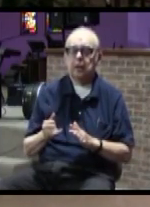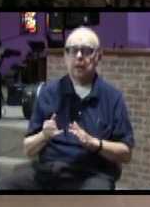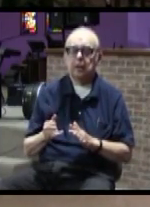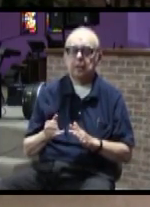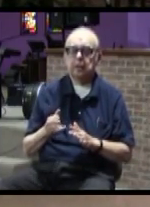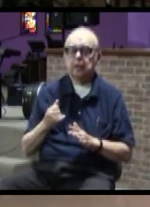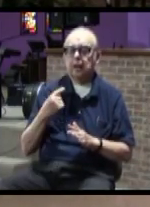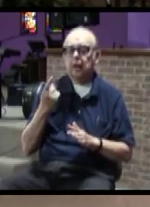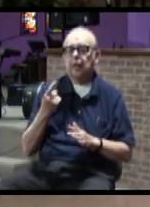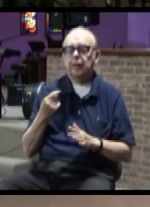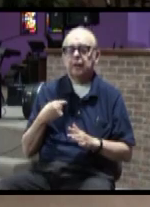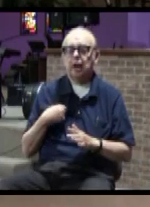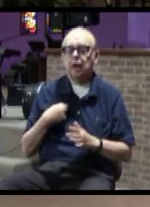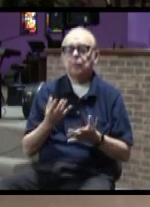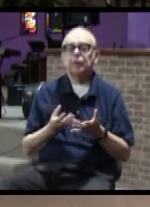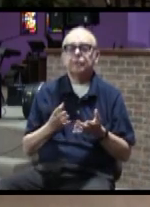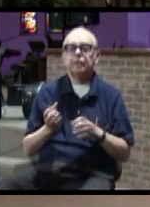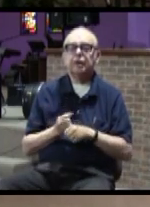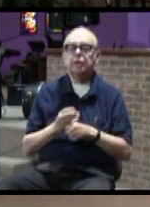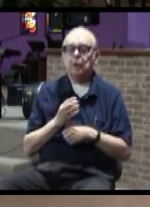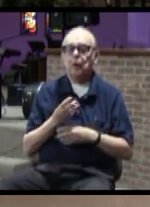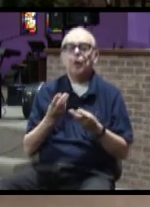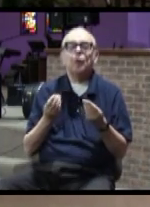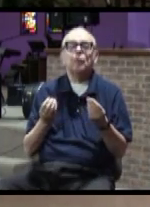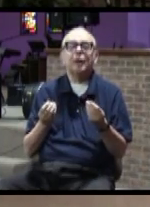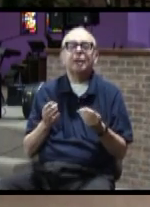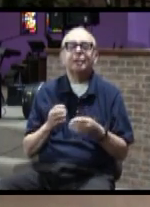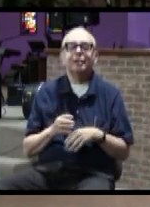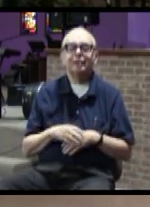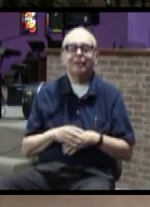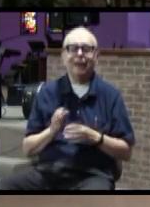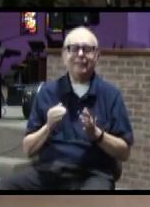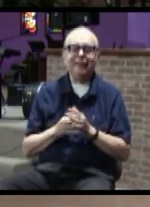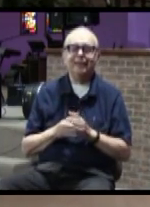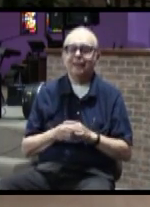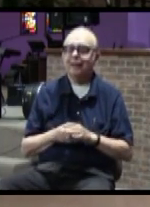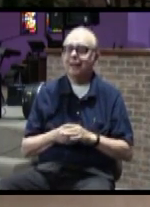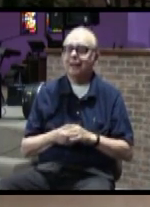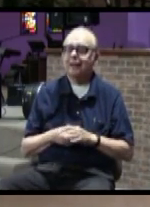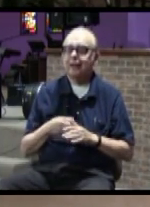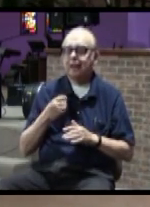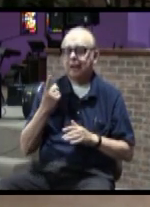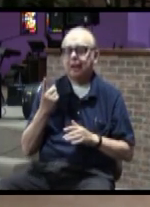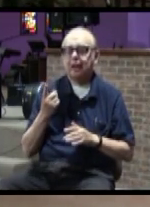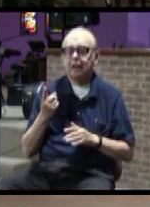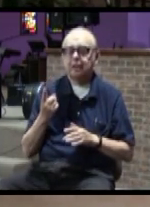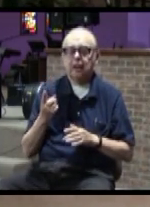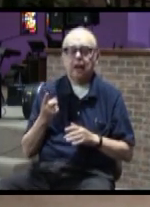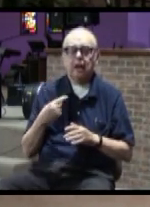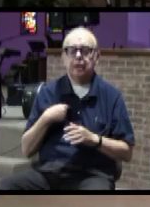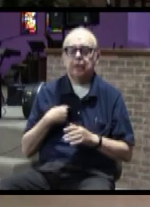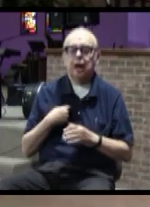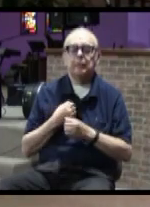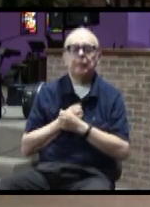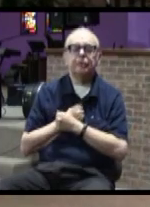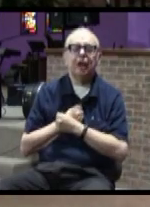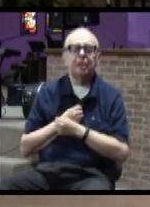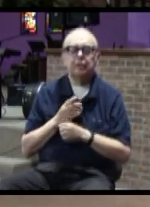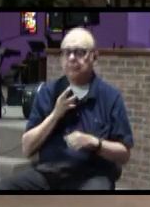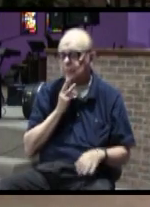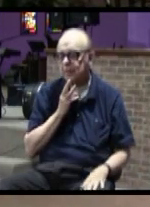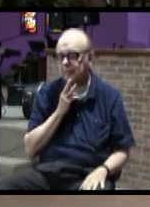isn't just because, well, I think I want to get wet again. You know? You all understand how much I love water,